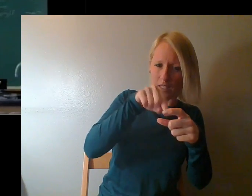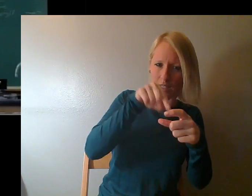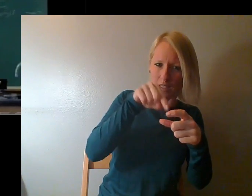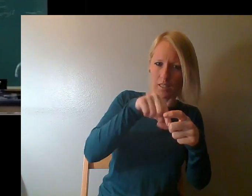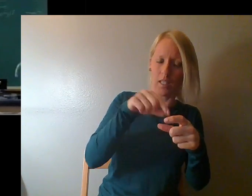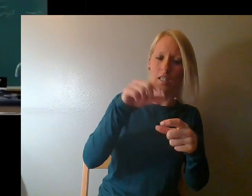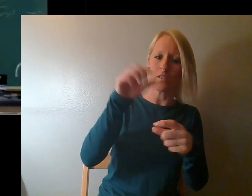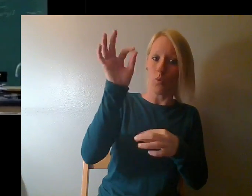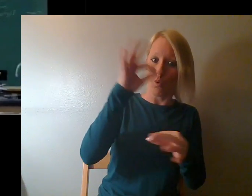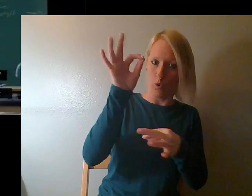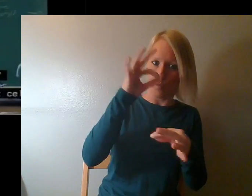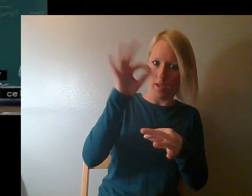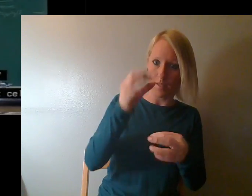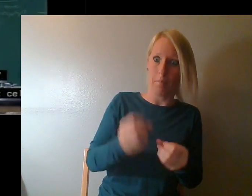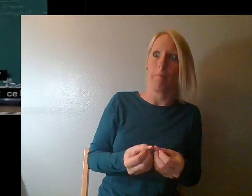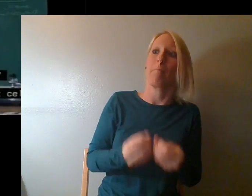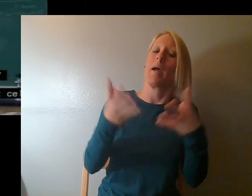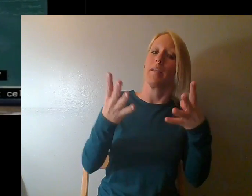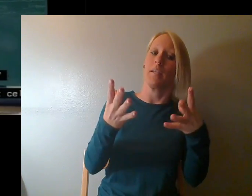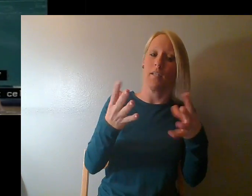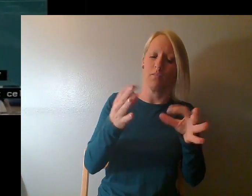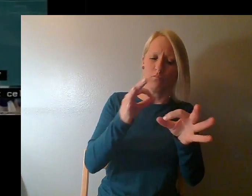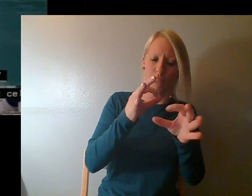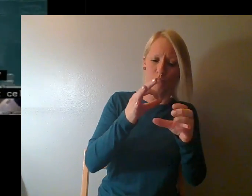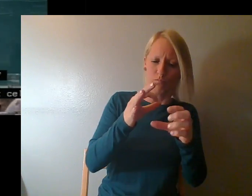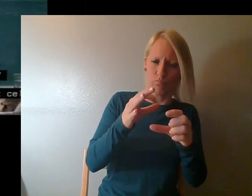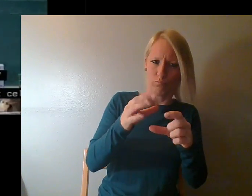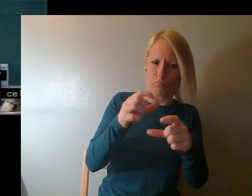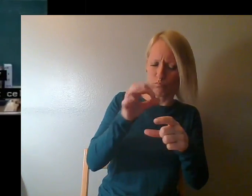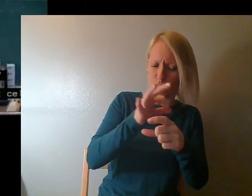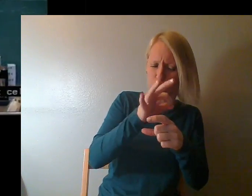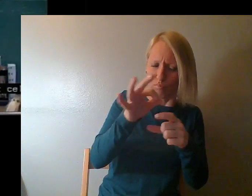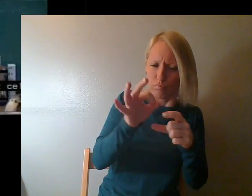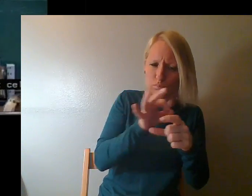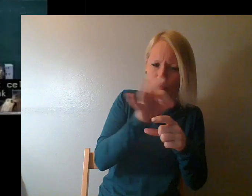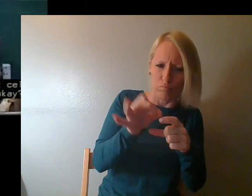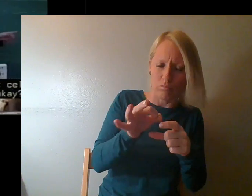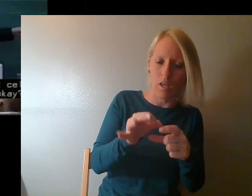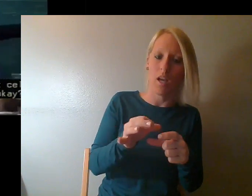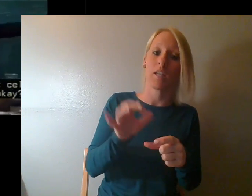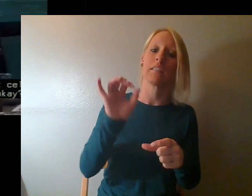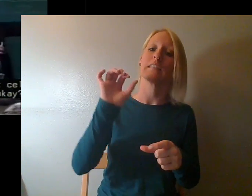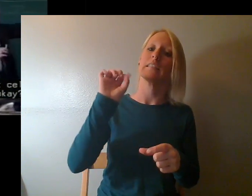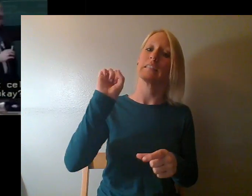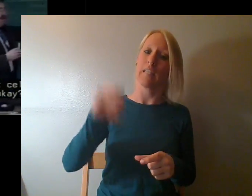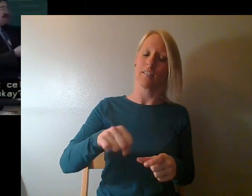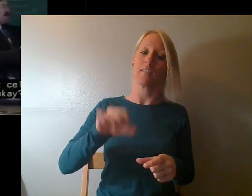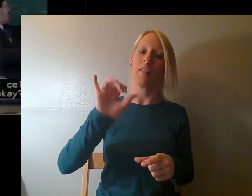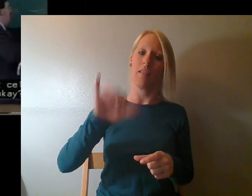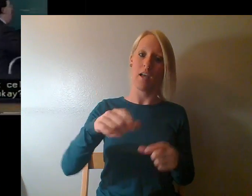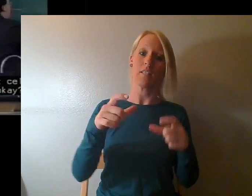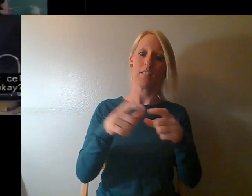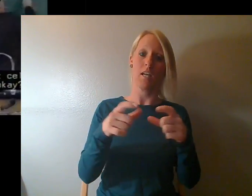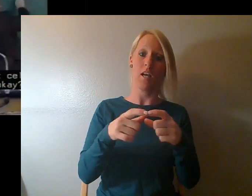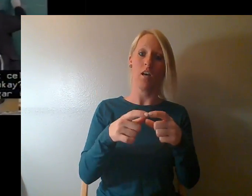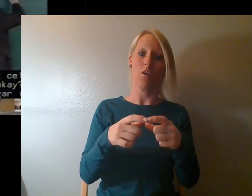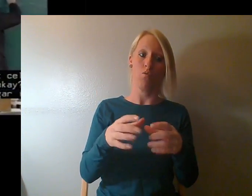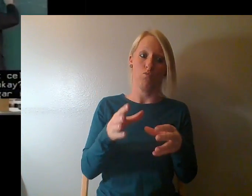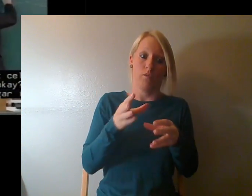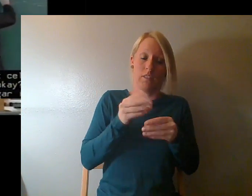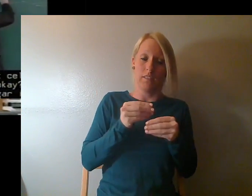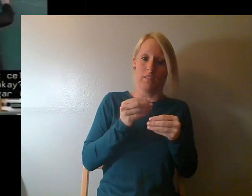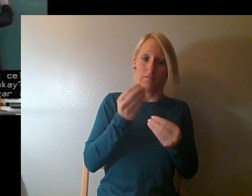one. And yes, that is where that cell is going to get its food, okay? Because that's what the sugar